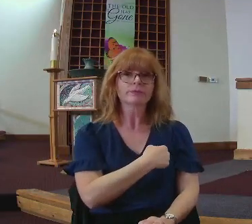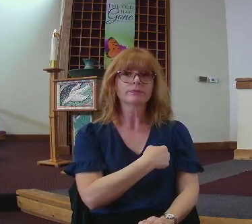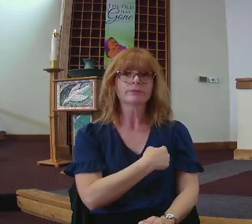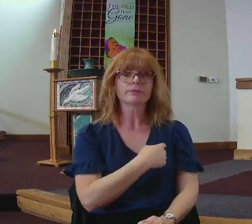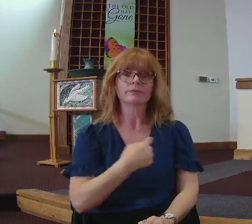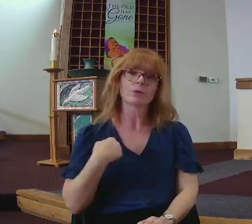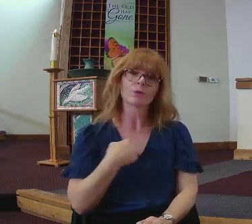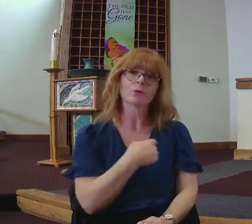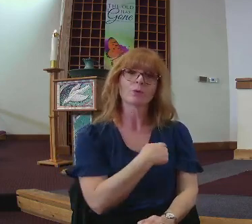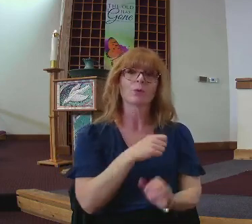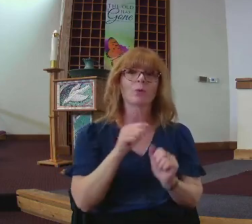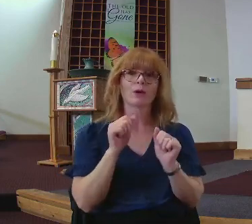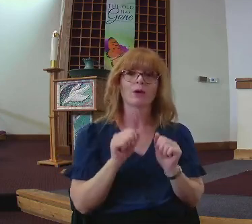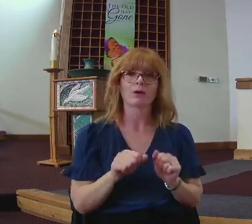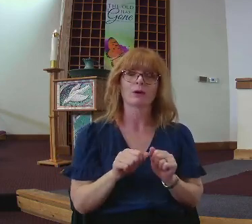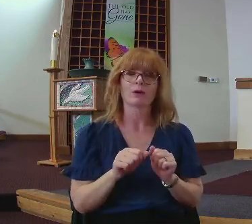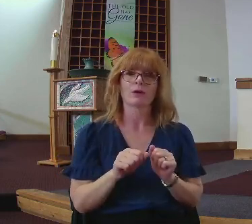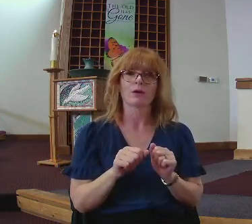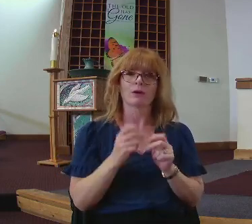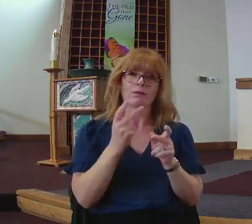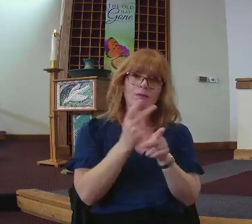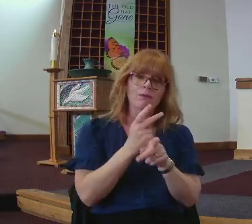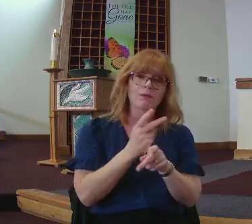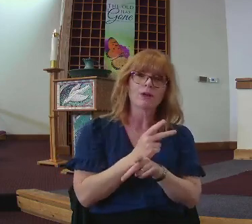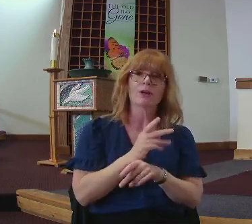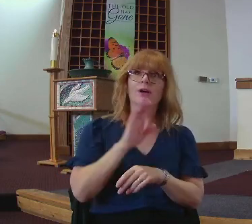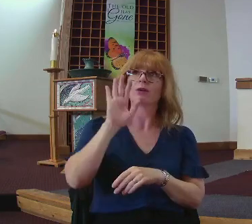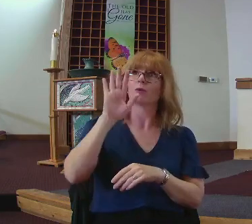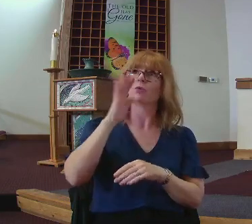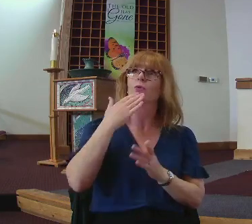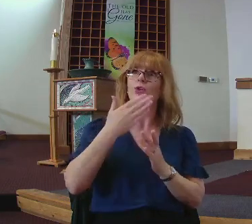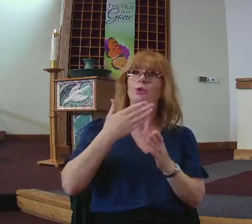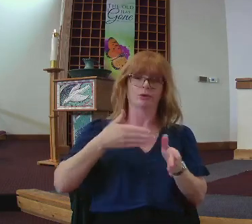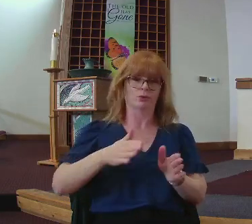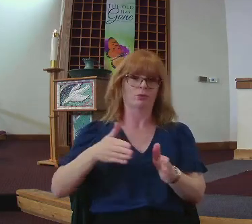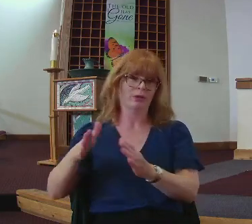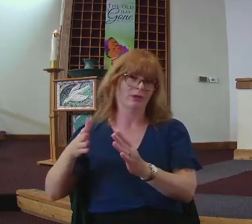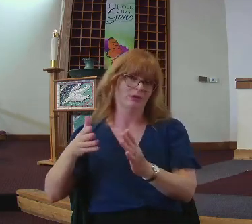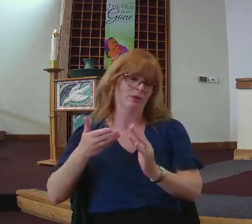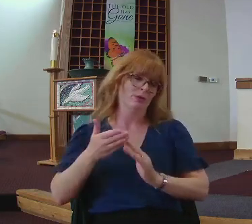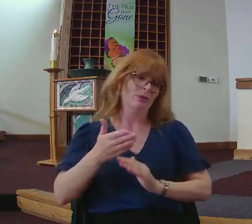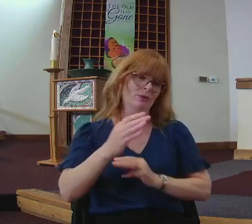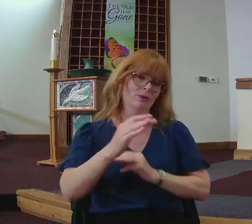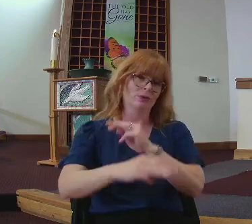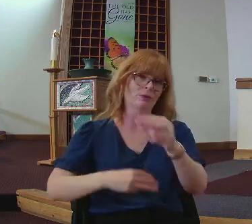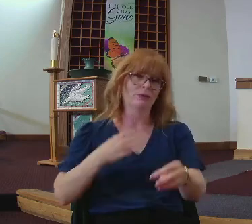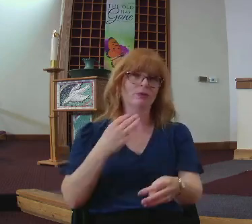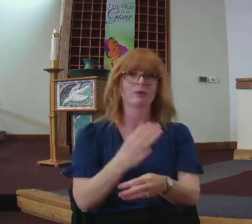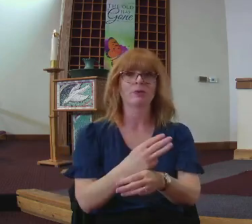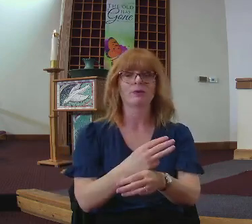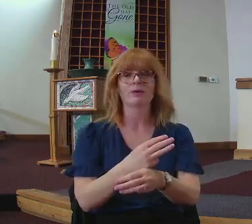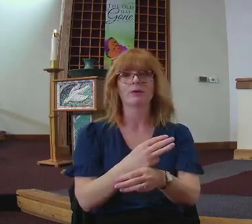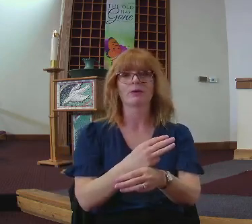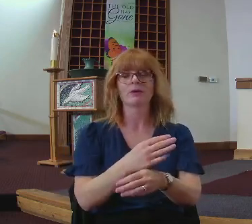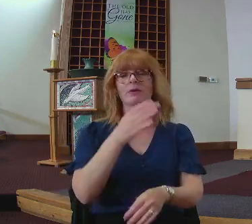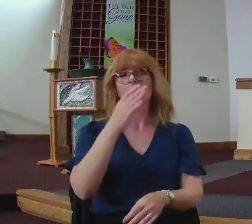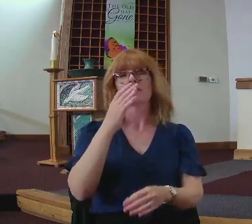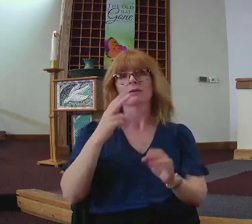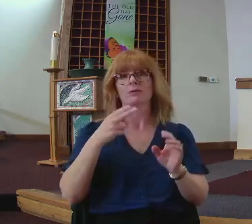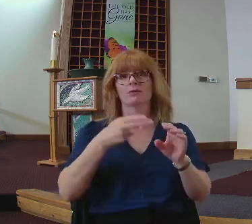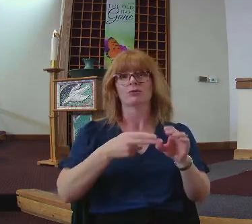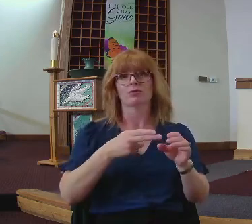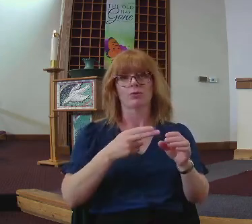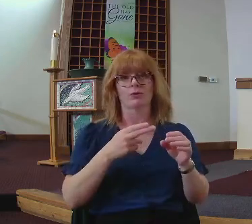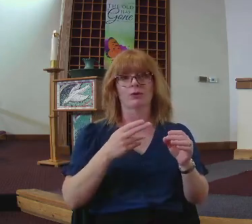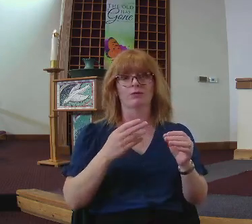so that we might discern your goodness in the world. God, we join our voices